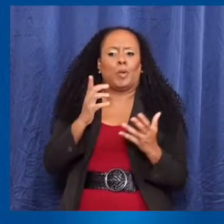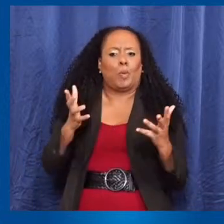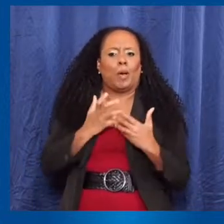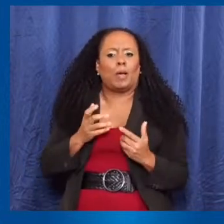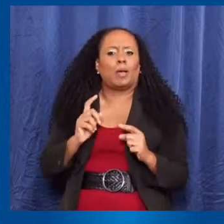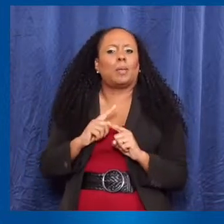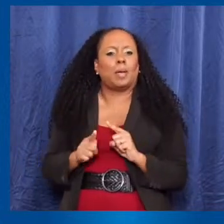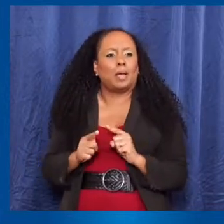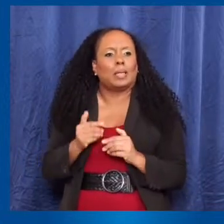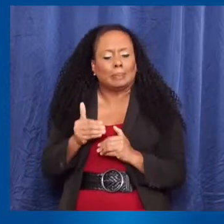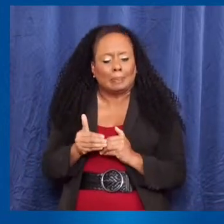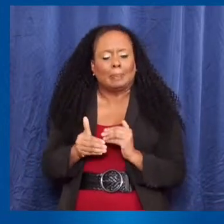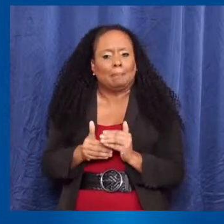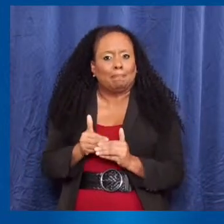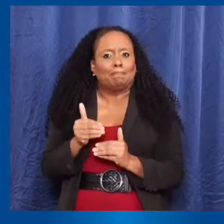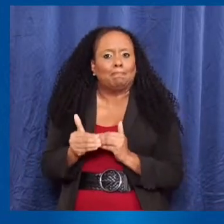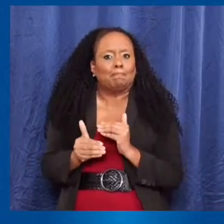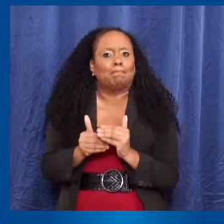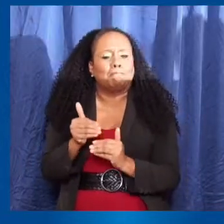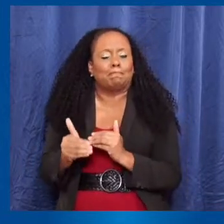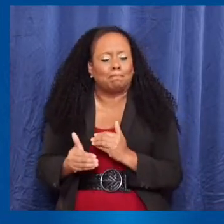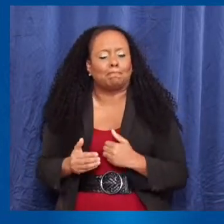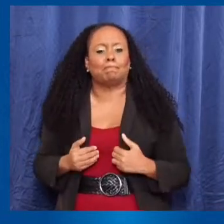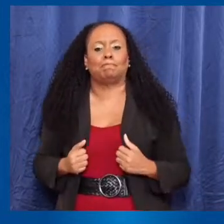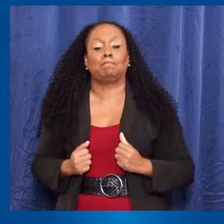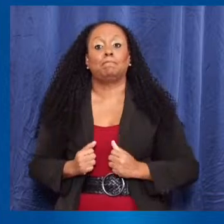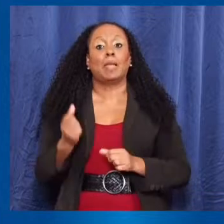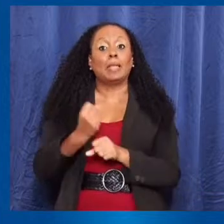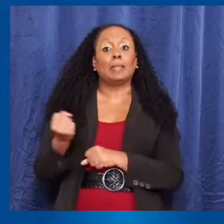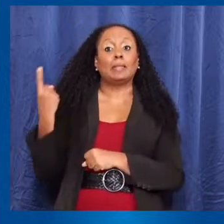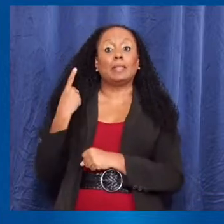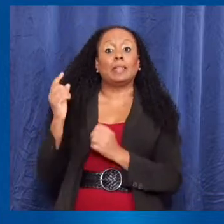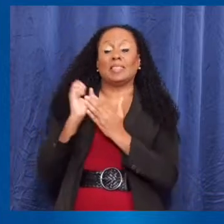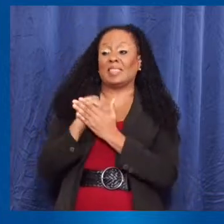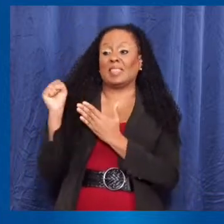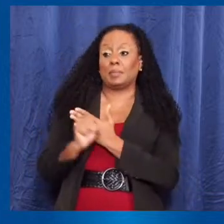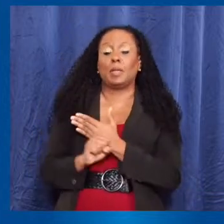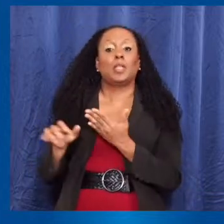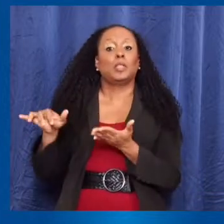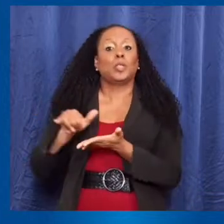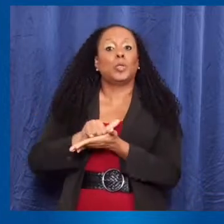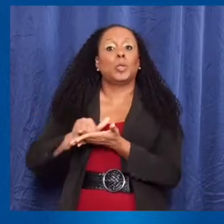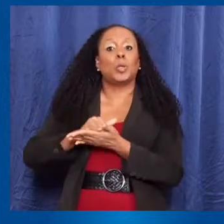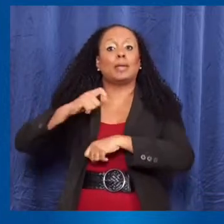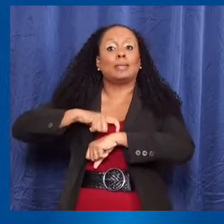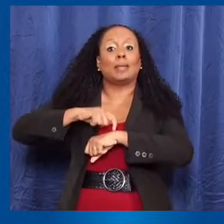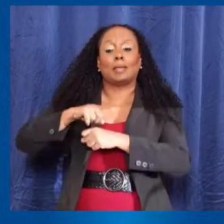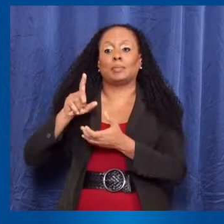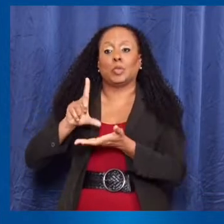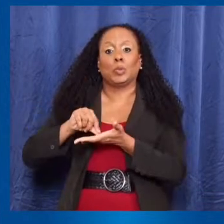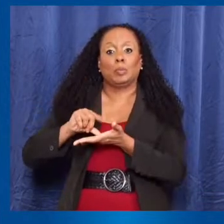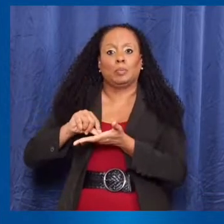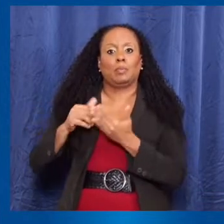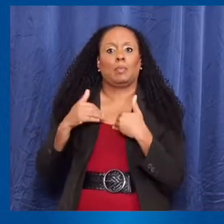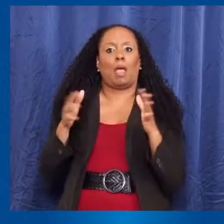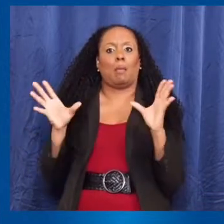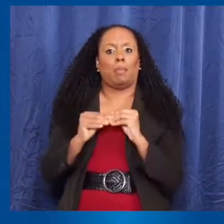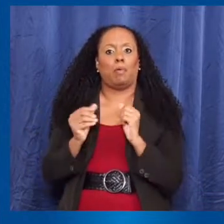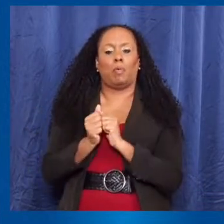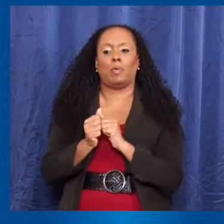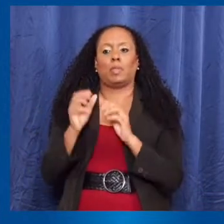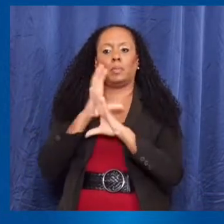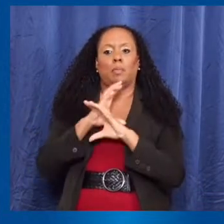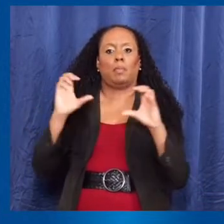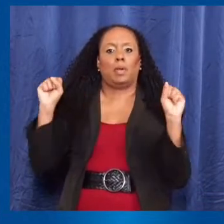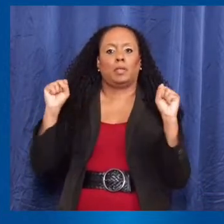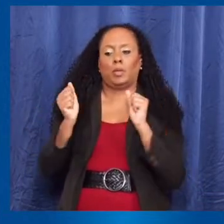were 2 years ago. In September last year, the New York Times hosted a session with the president of the